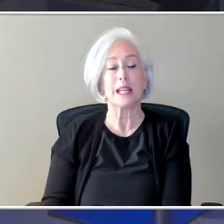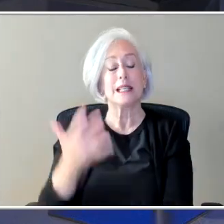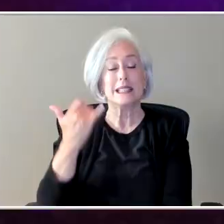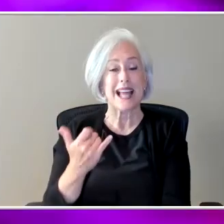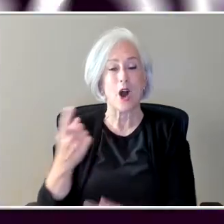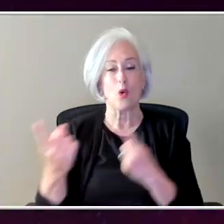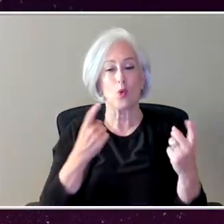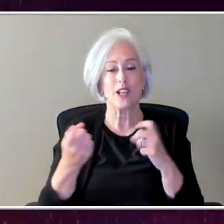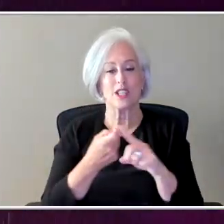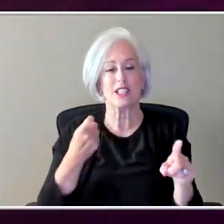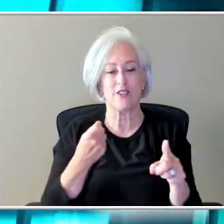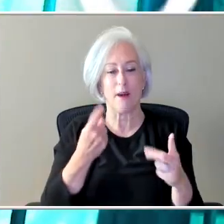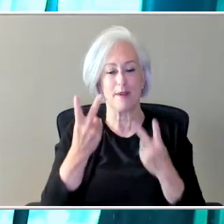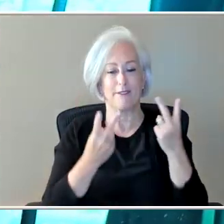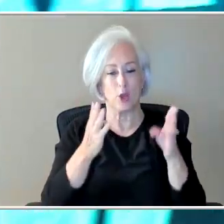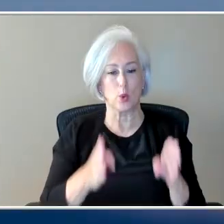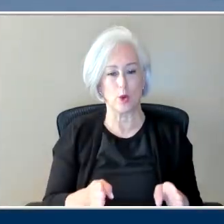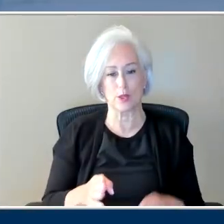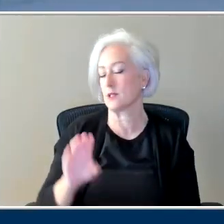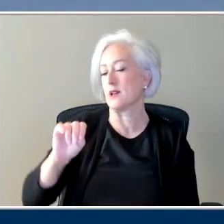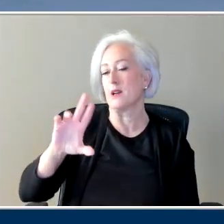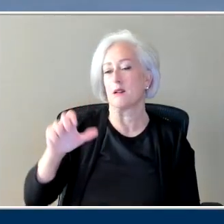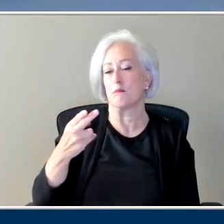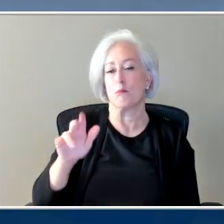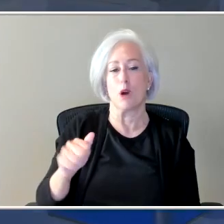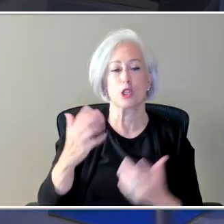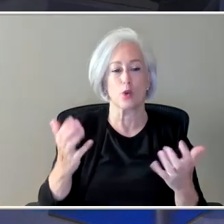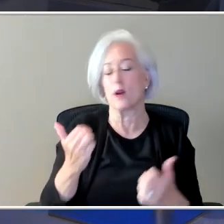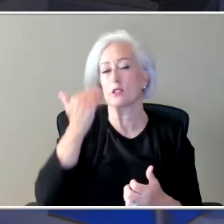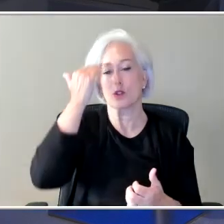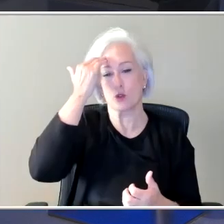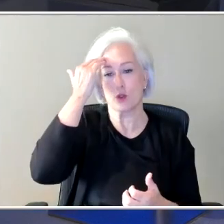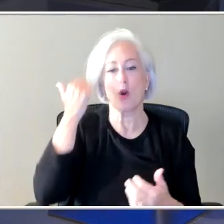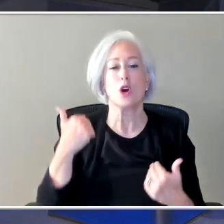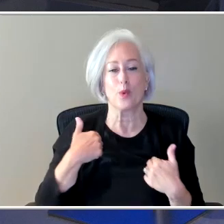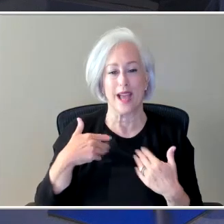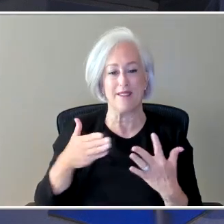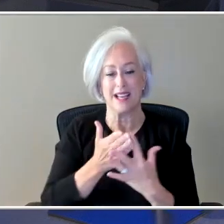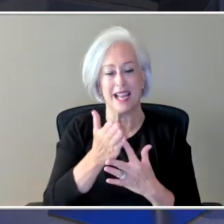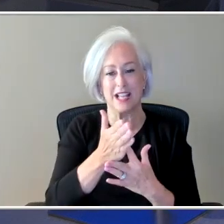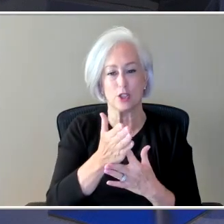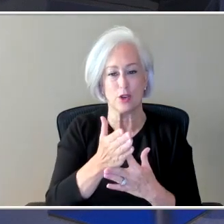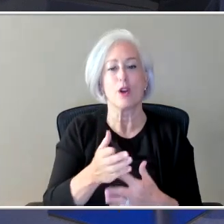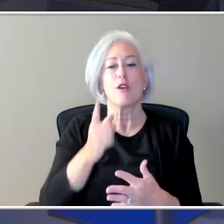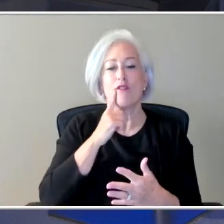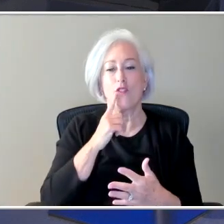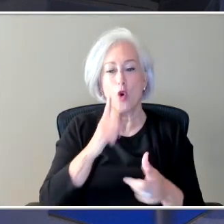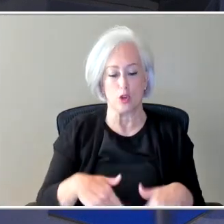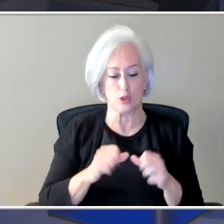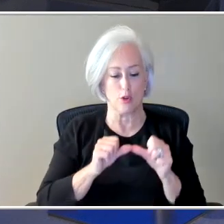this morning. And Marsha wants to know, Terry, you mentioned that there's a nurse navigator for transition to survivorship for children. Is there anything like that for adults